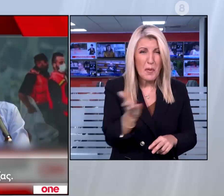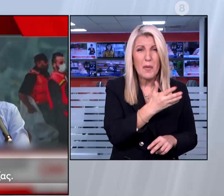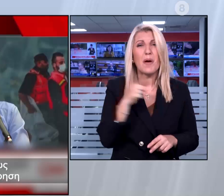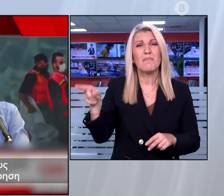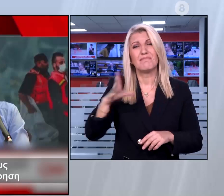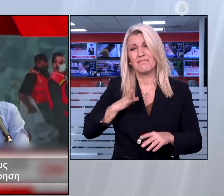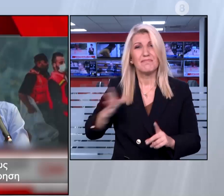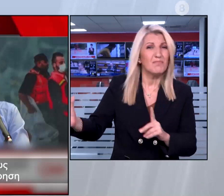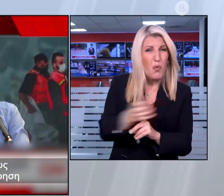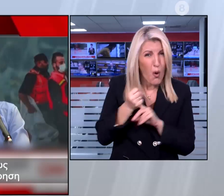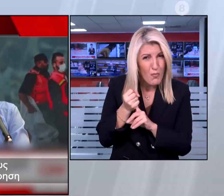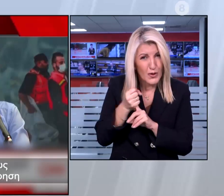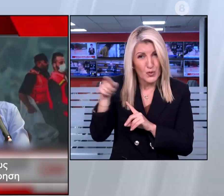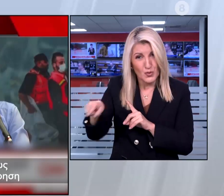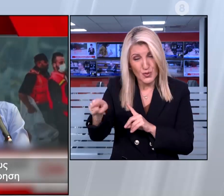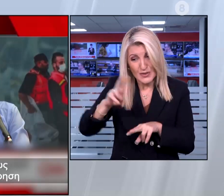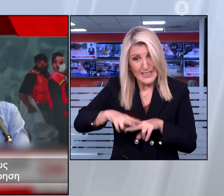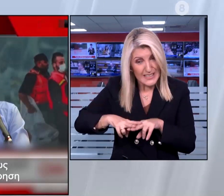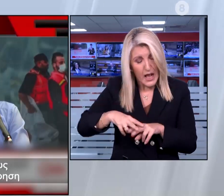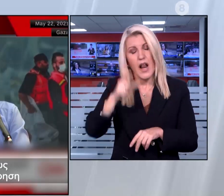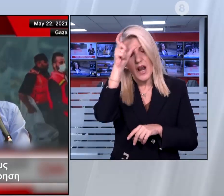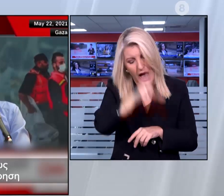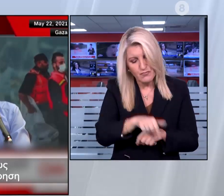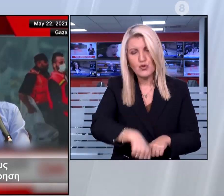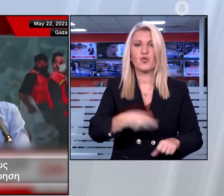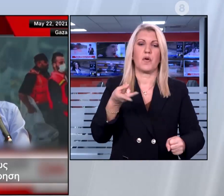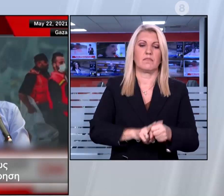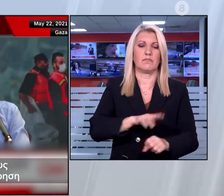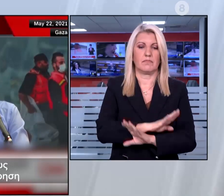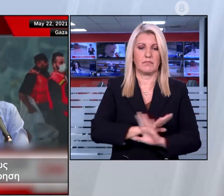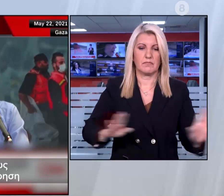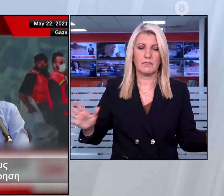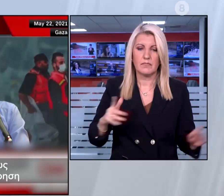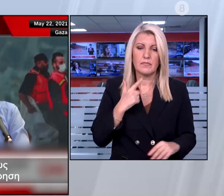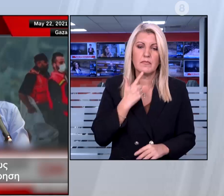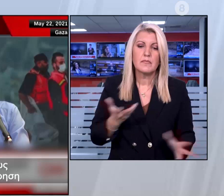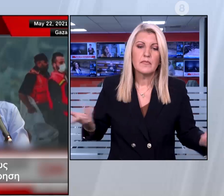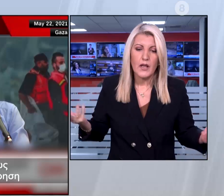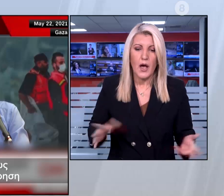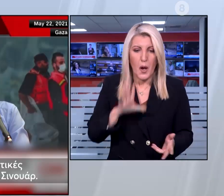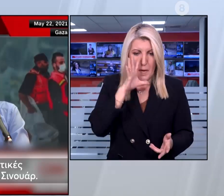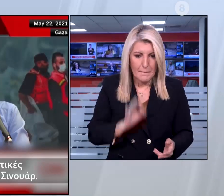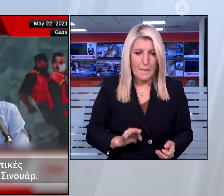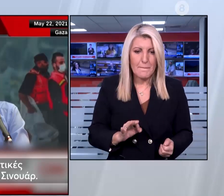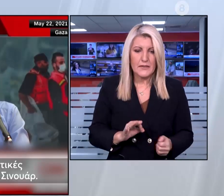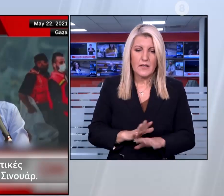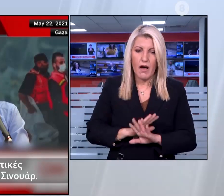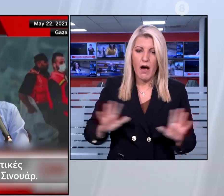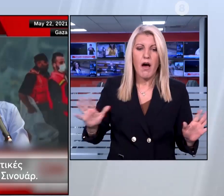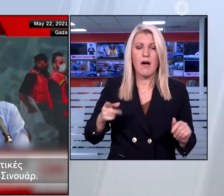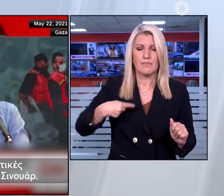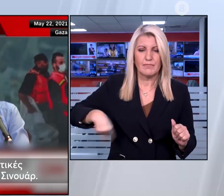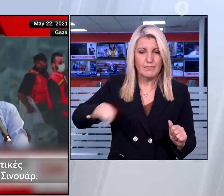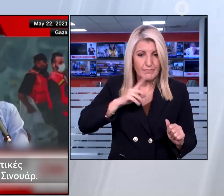Strip. And we have learned, of course, from our sources as well, that this was not an intelligence-driven special operation